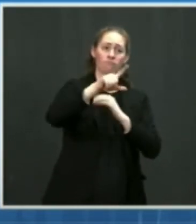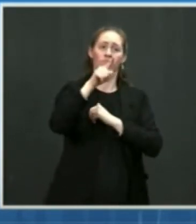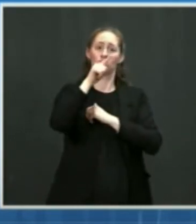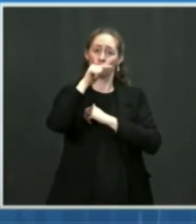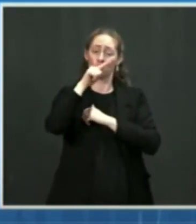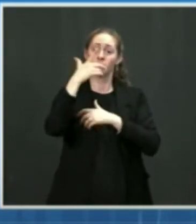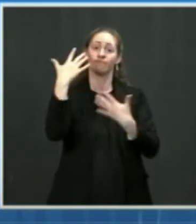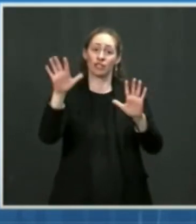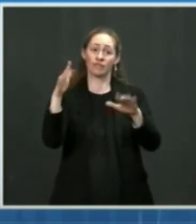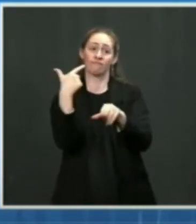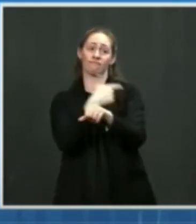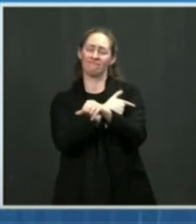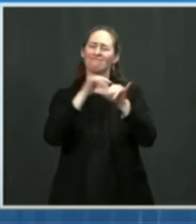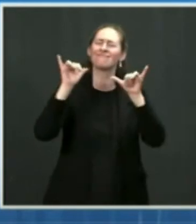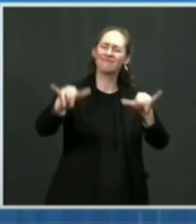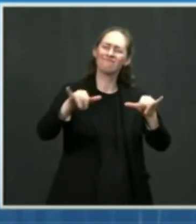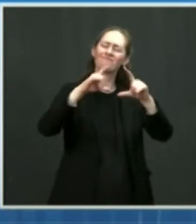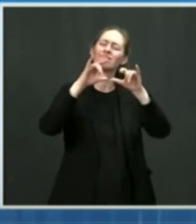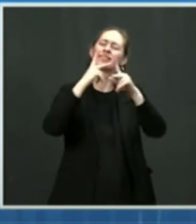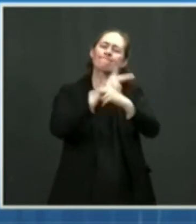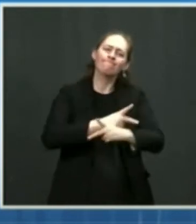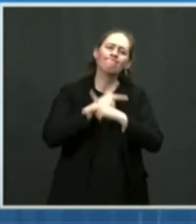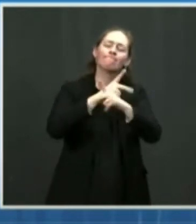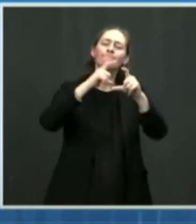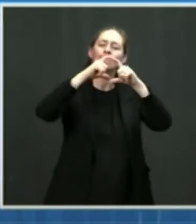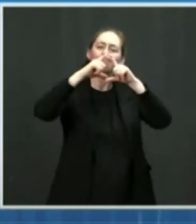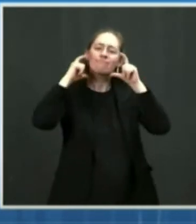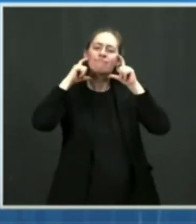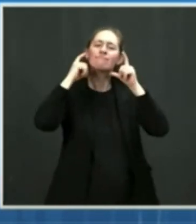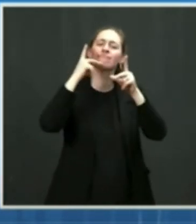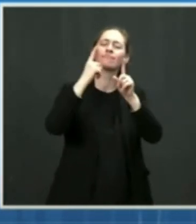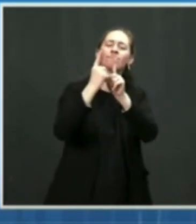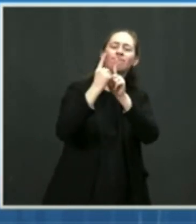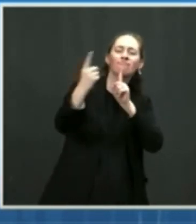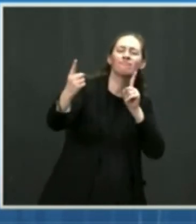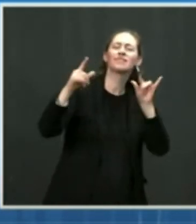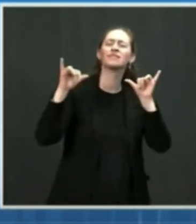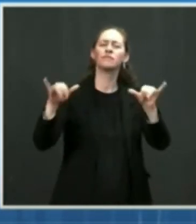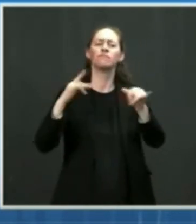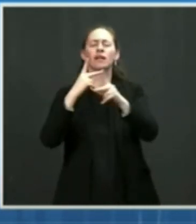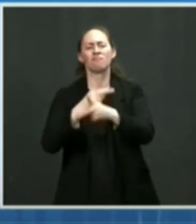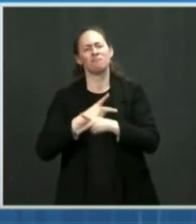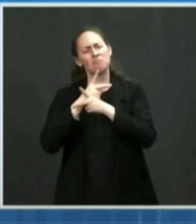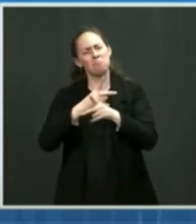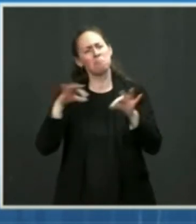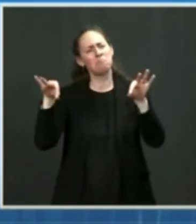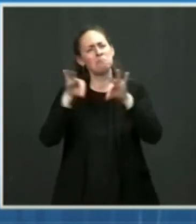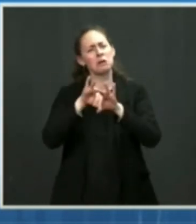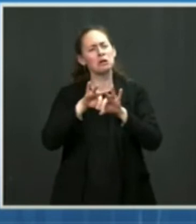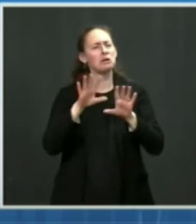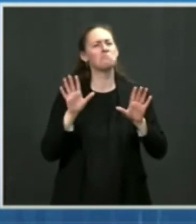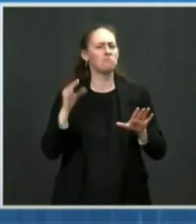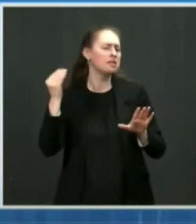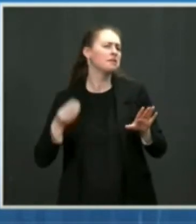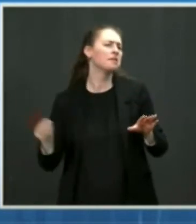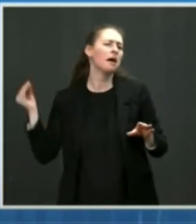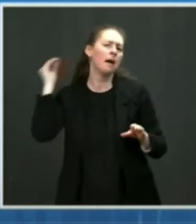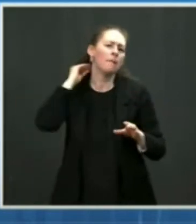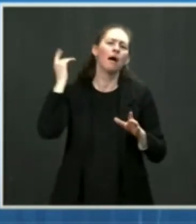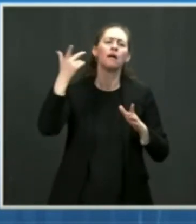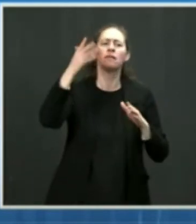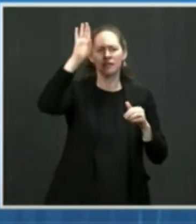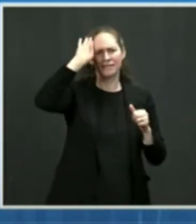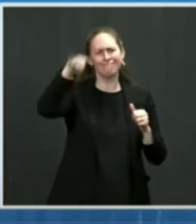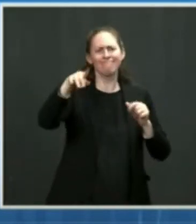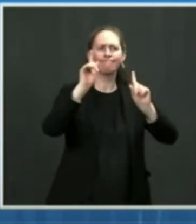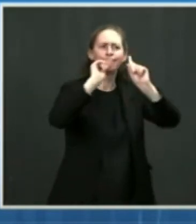when they're outside their home, including masking and distancing and whatnot, and all of that should be active in the workplace.